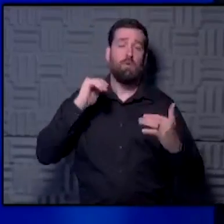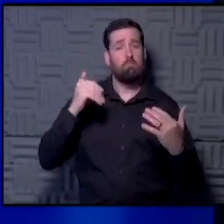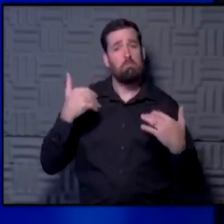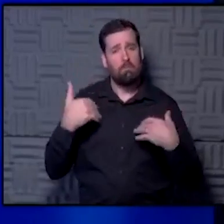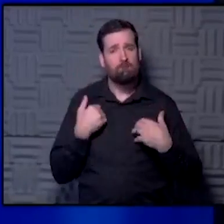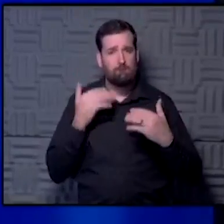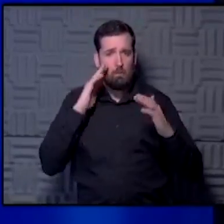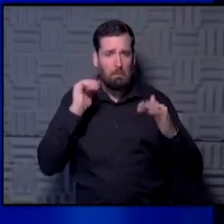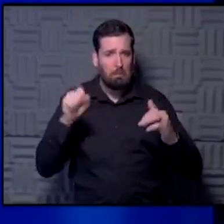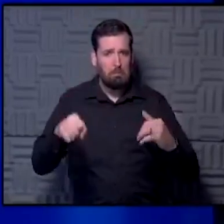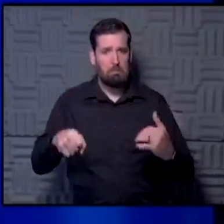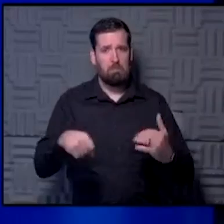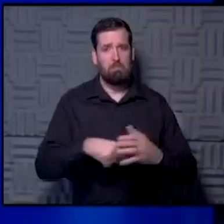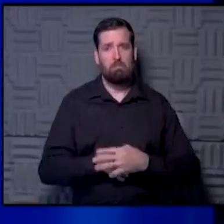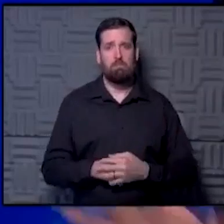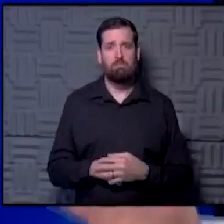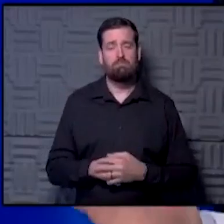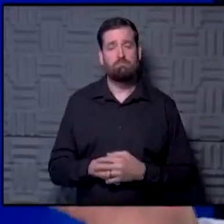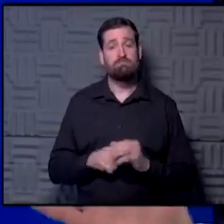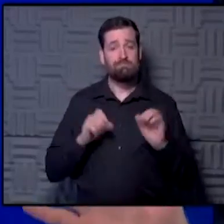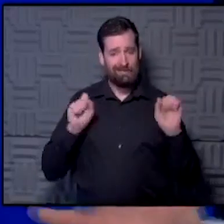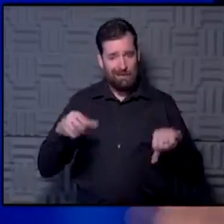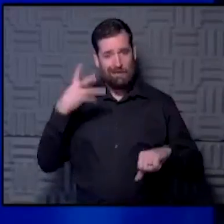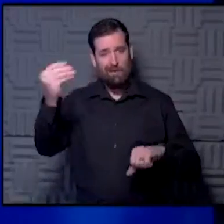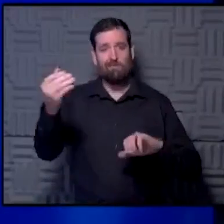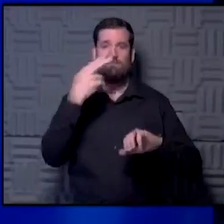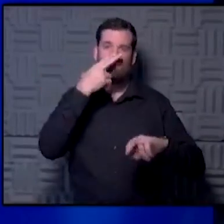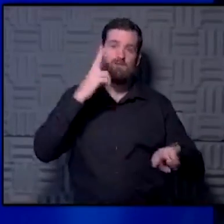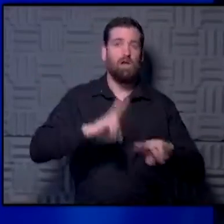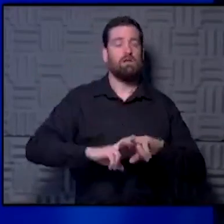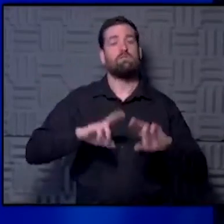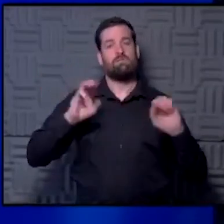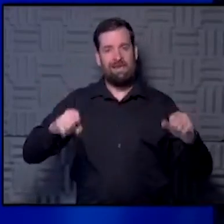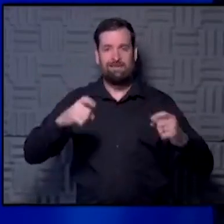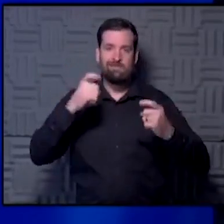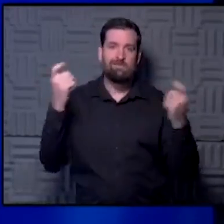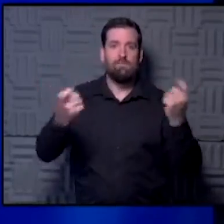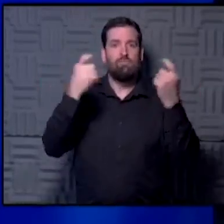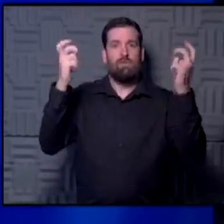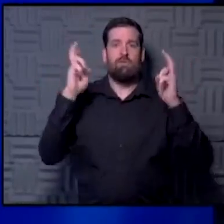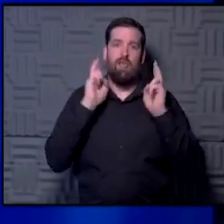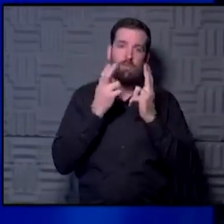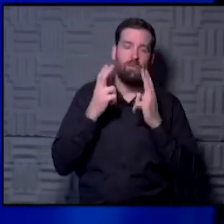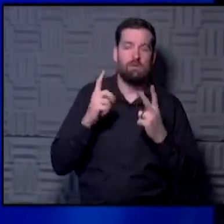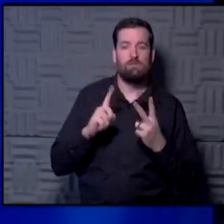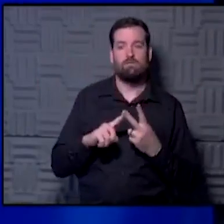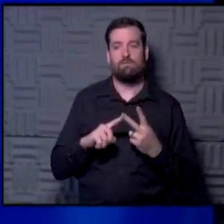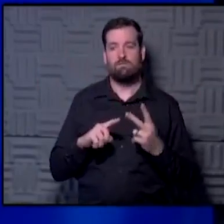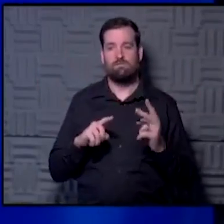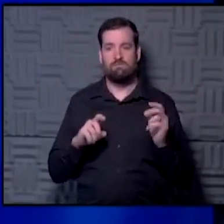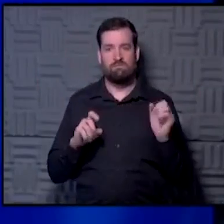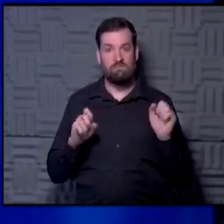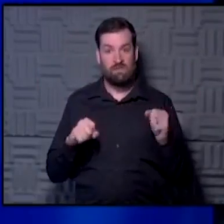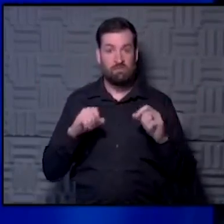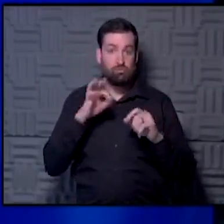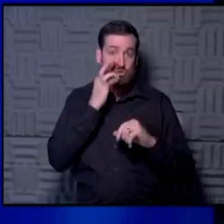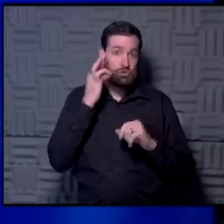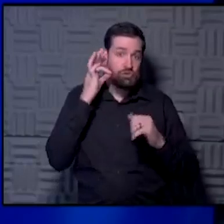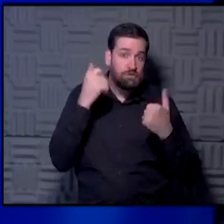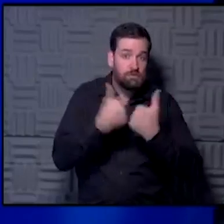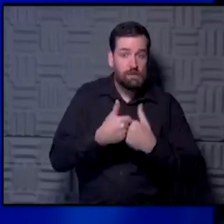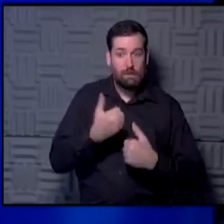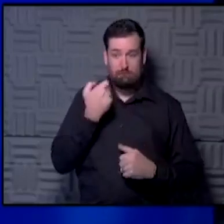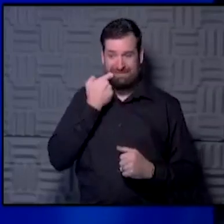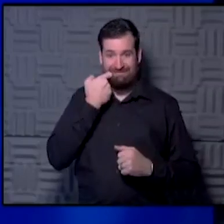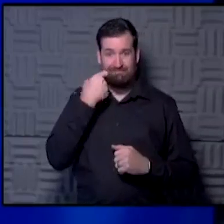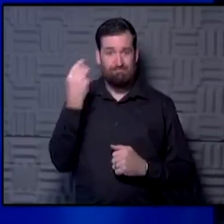hope out there. You know, we can still go out and have fun. We can still go celebrate Halloween. We can still the Chiefs game Monday night,